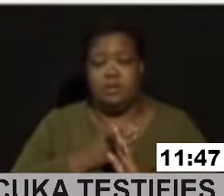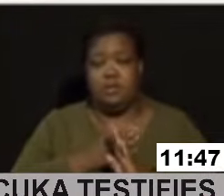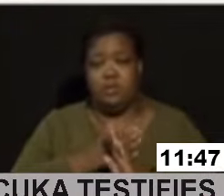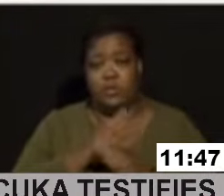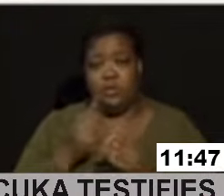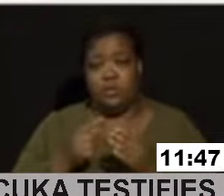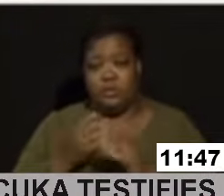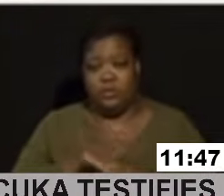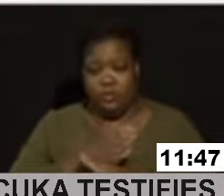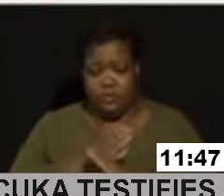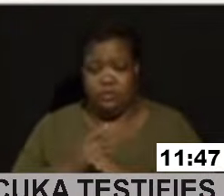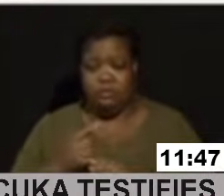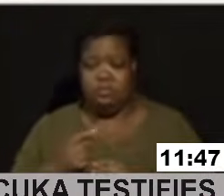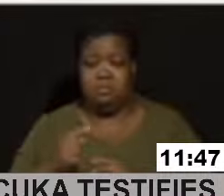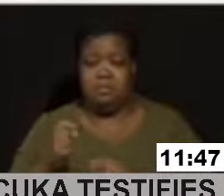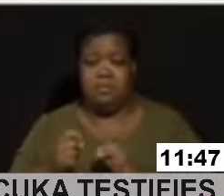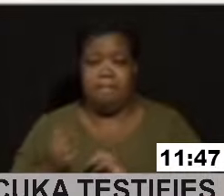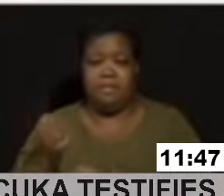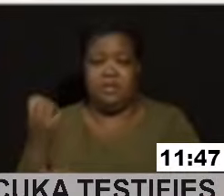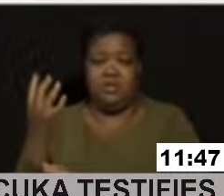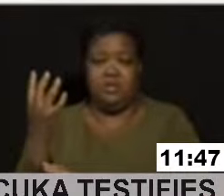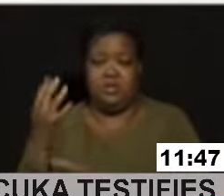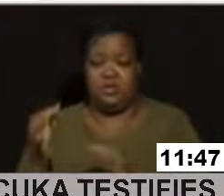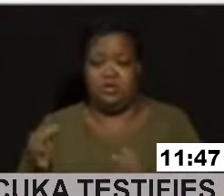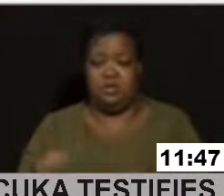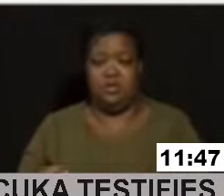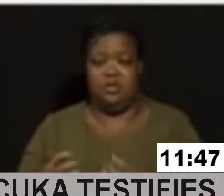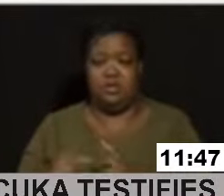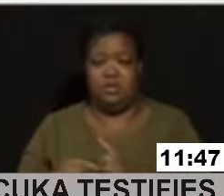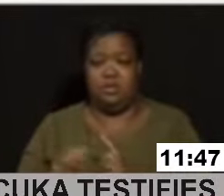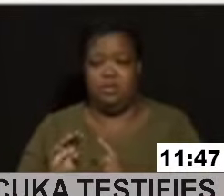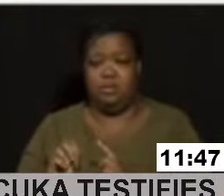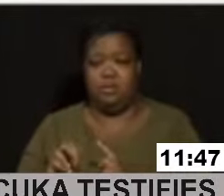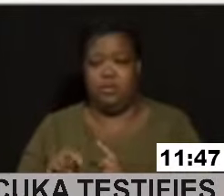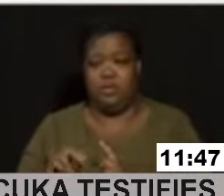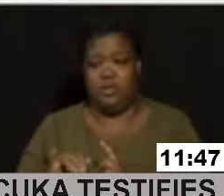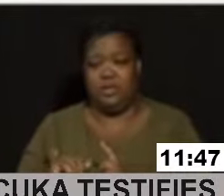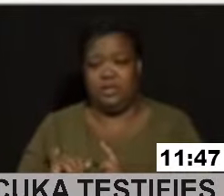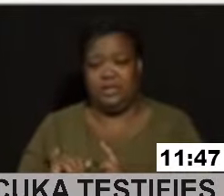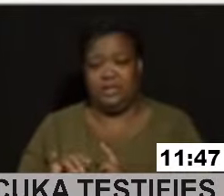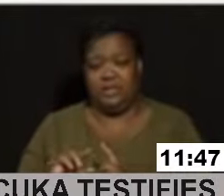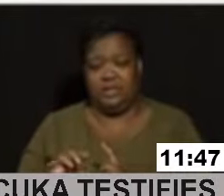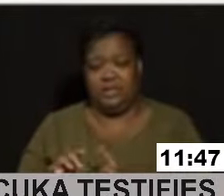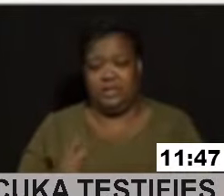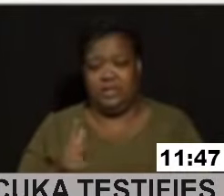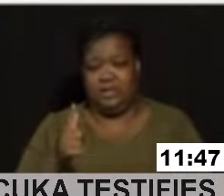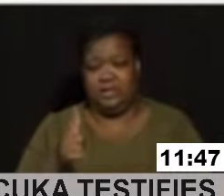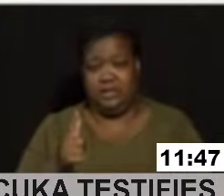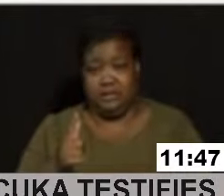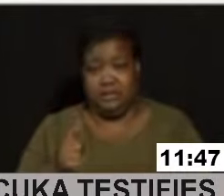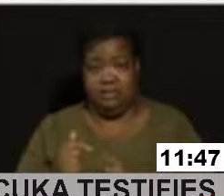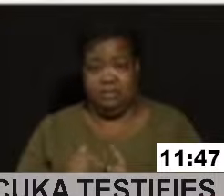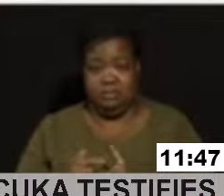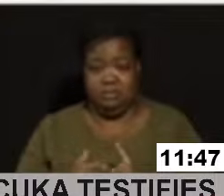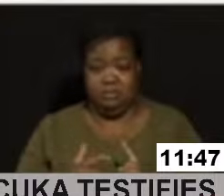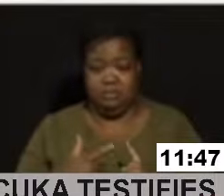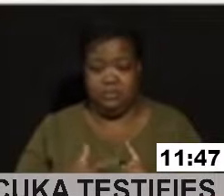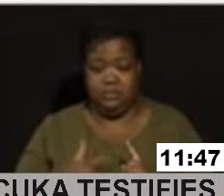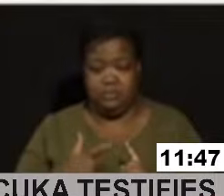Ngcuka in Kredok. And later she was killed. And